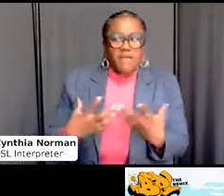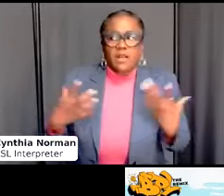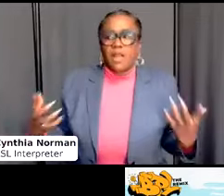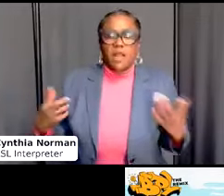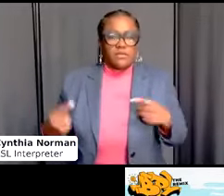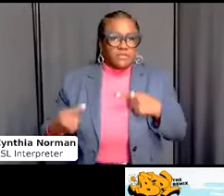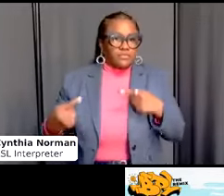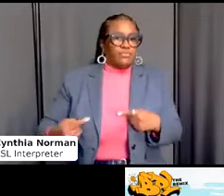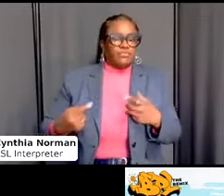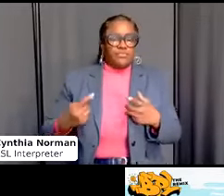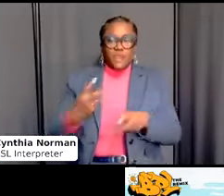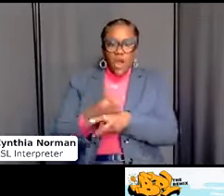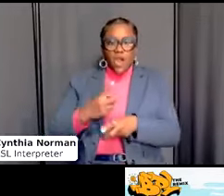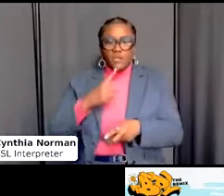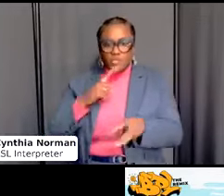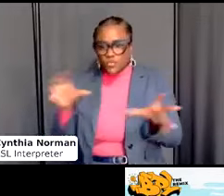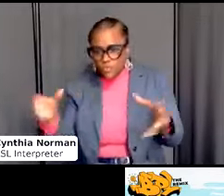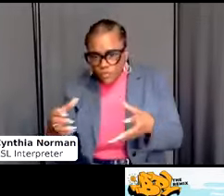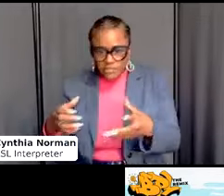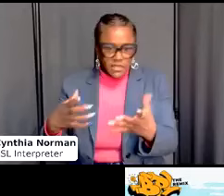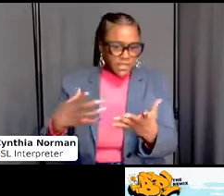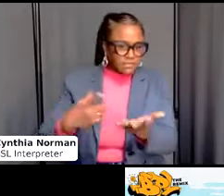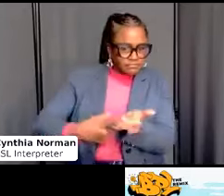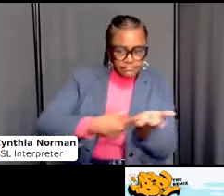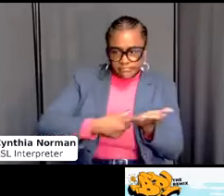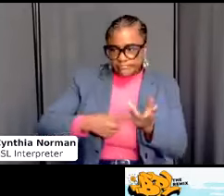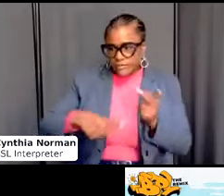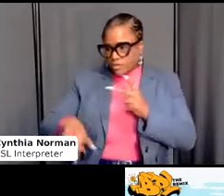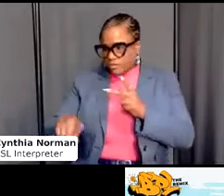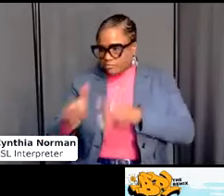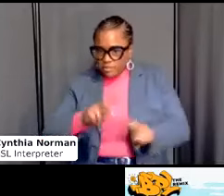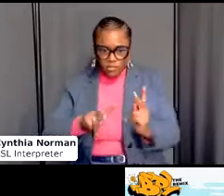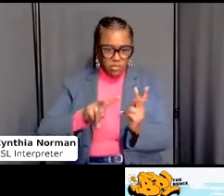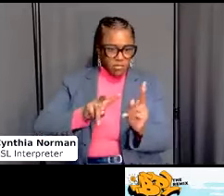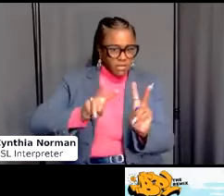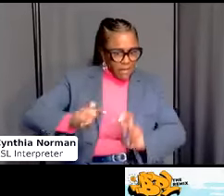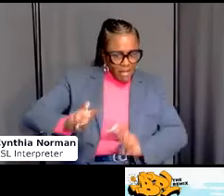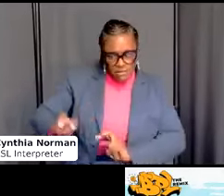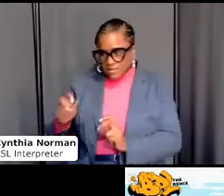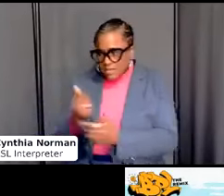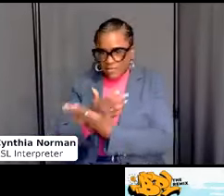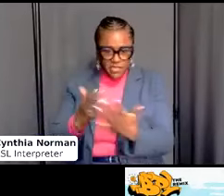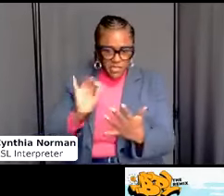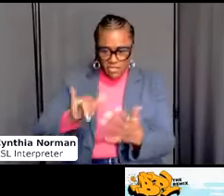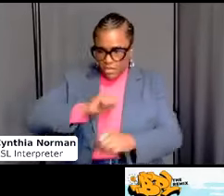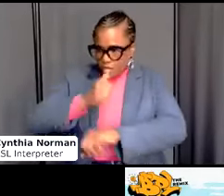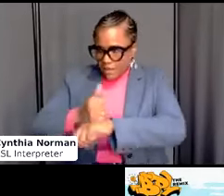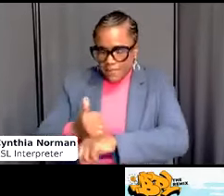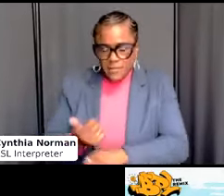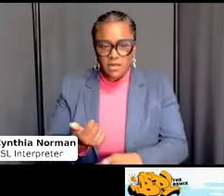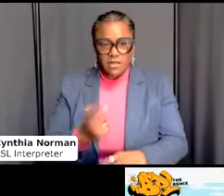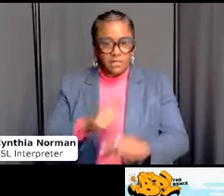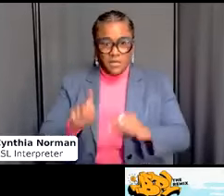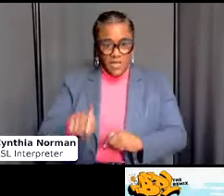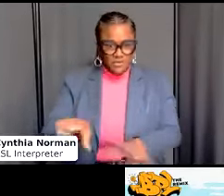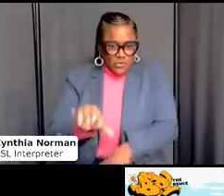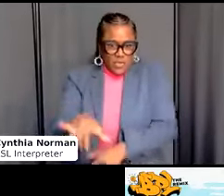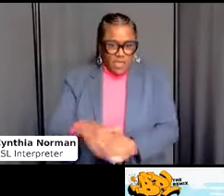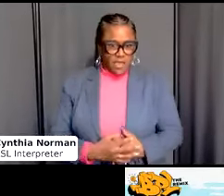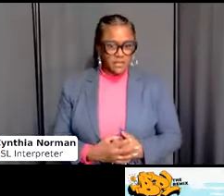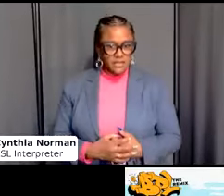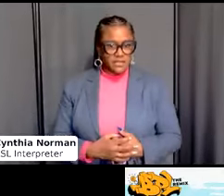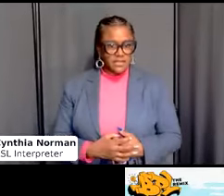hard to convene people and to get an analysis also that's appropriate, it's implementable. But that has to be done. And I